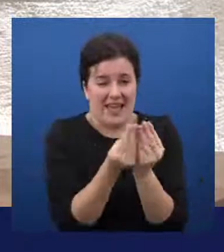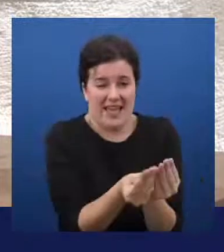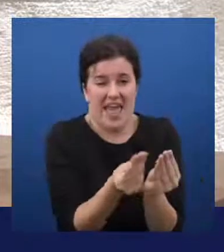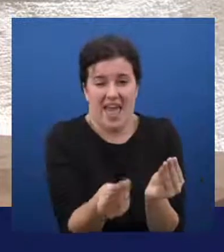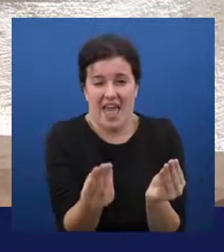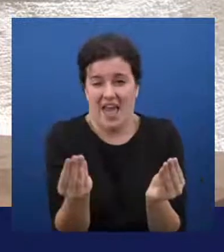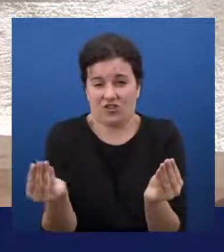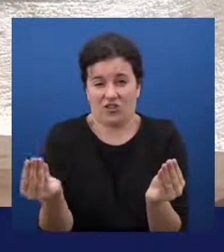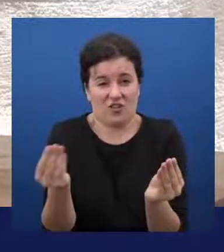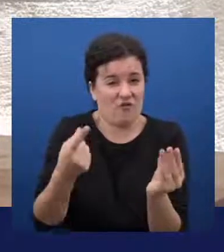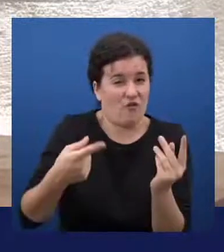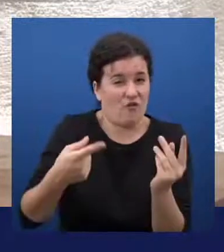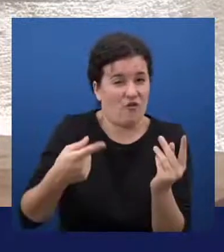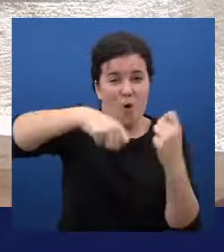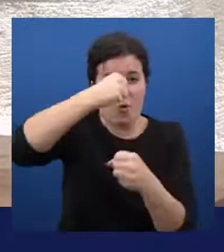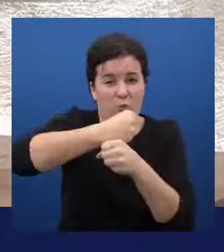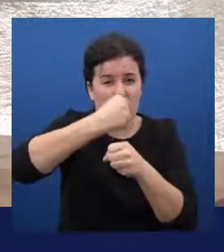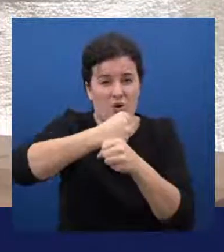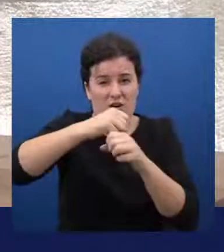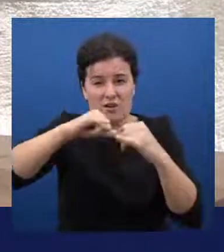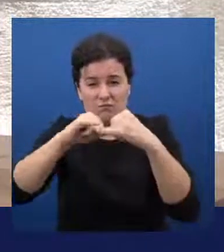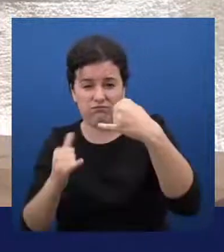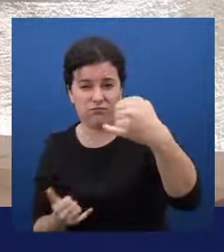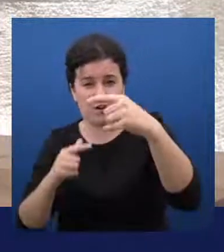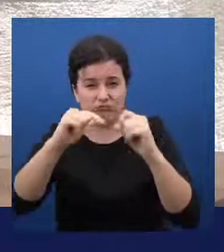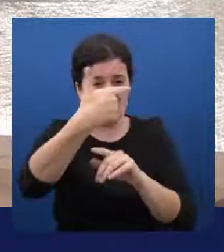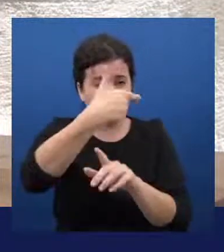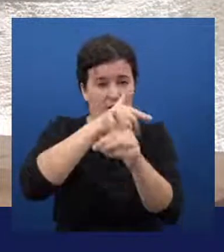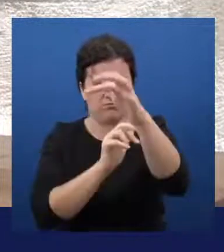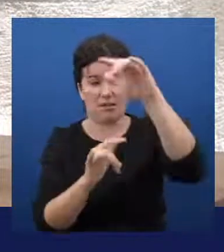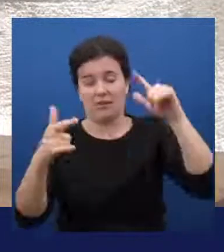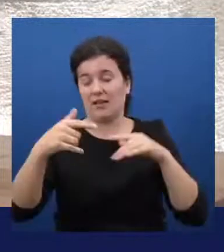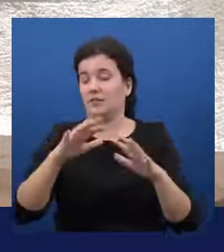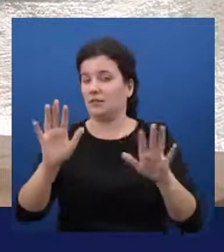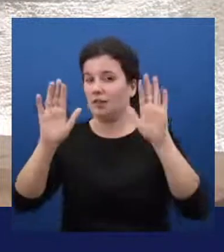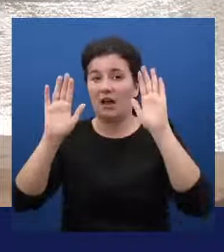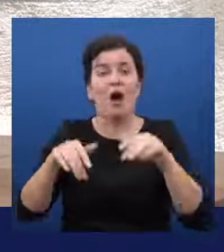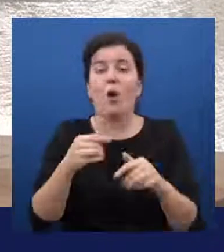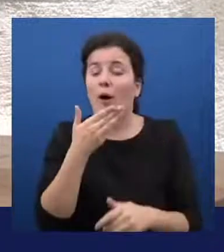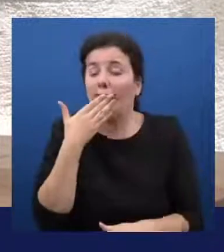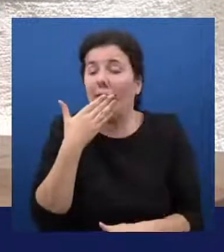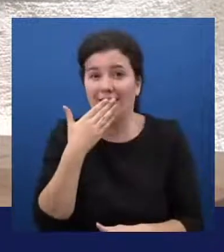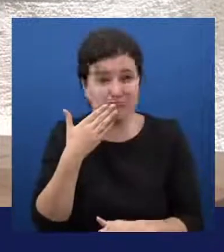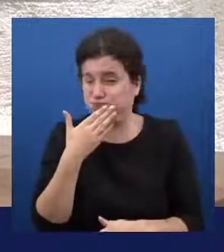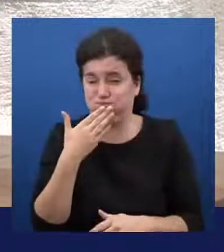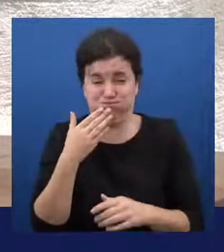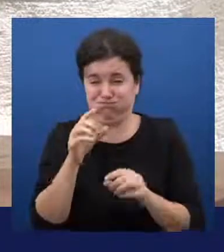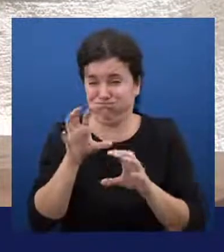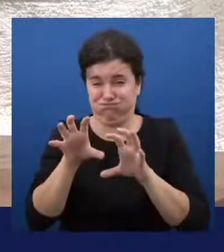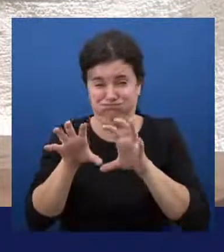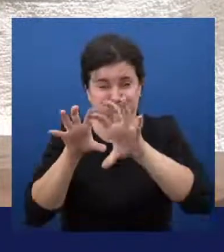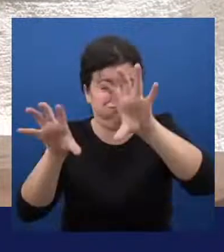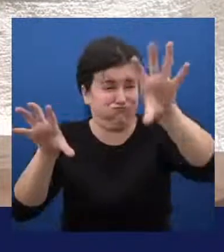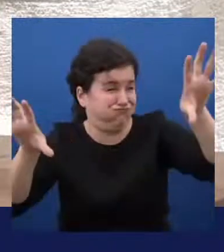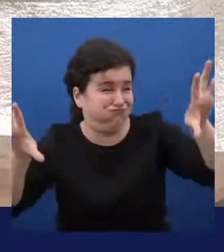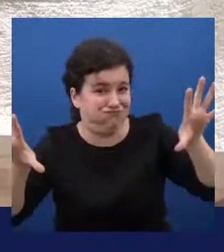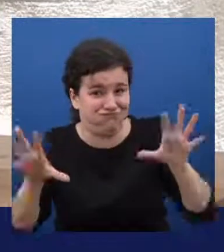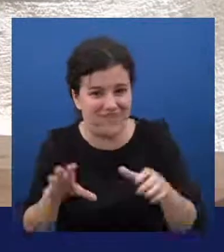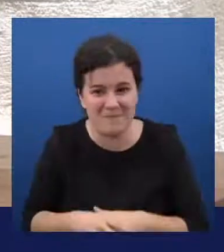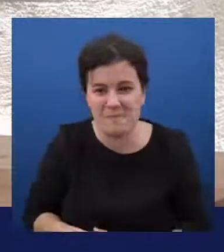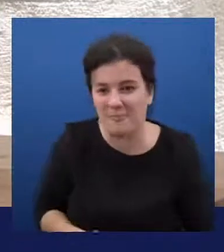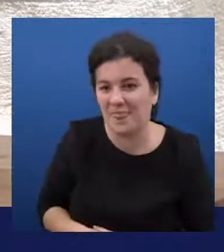work well is not trivial. Yeah, pretty good. We're having an exciting evening here.